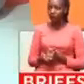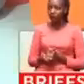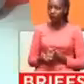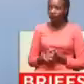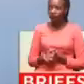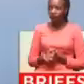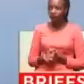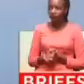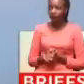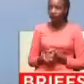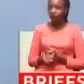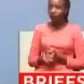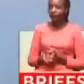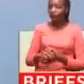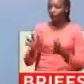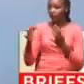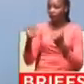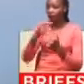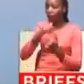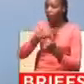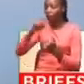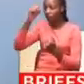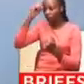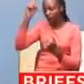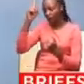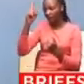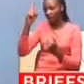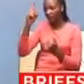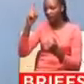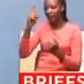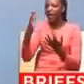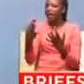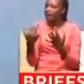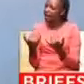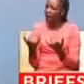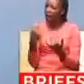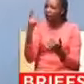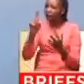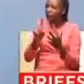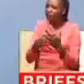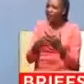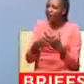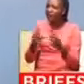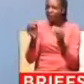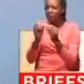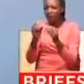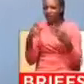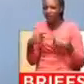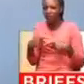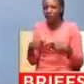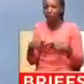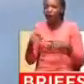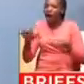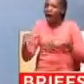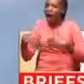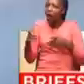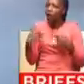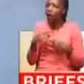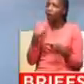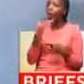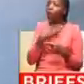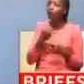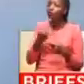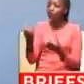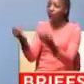what I now actually trying to understand is, at what point did you now start meeting these people who are trying to lure you into